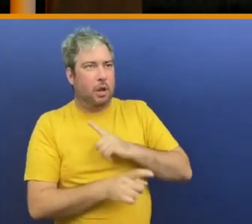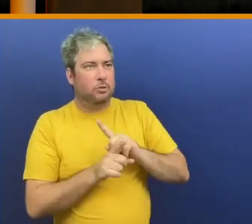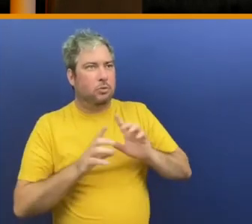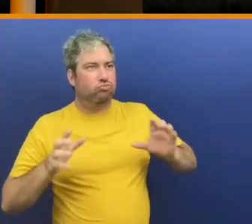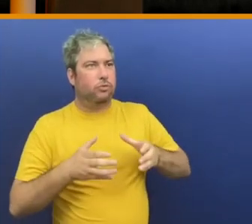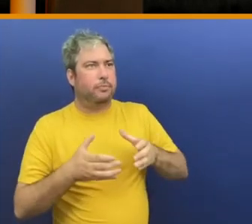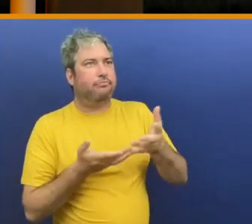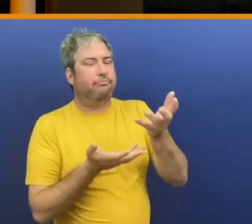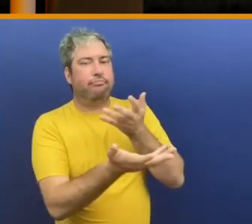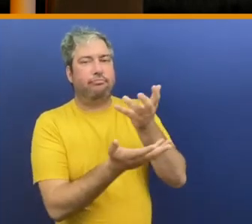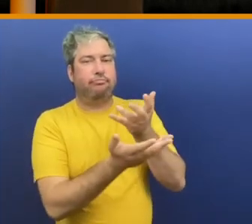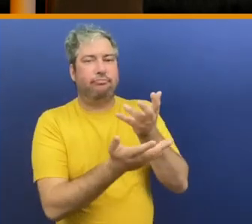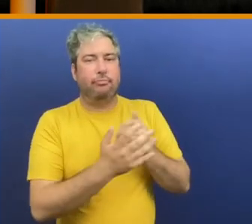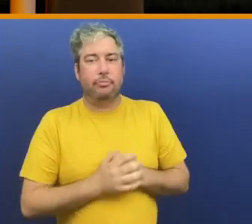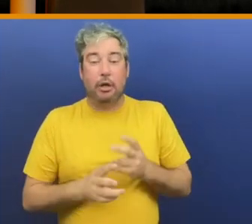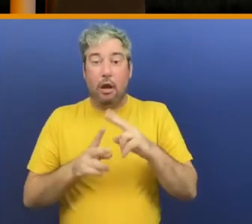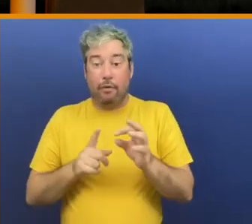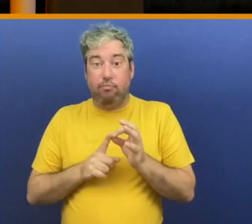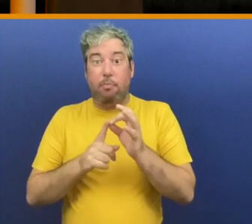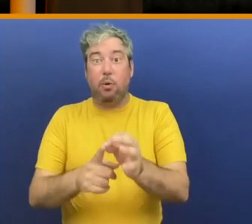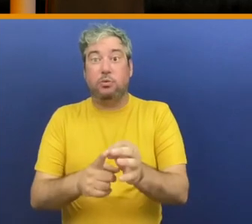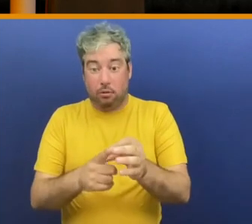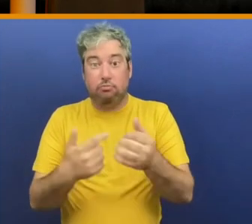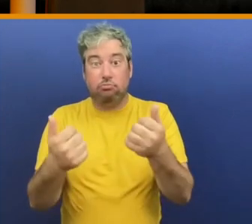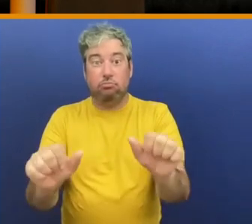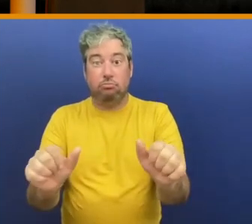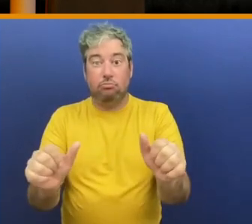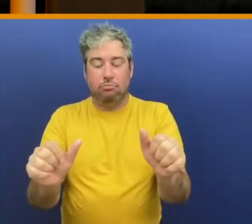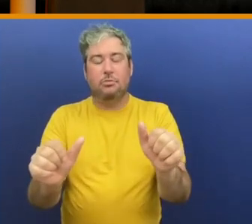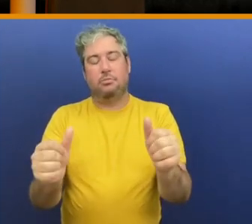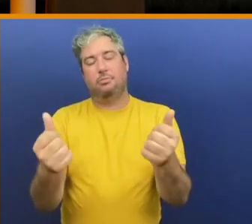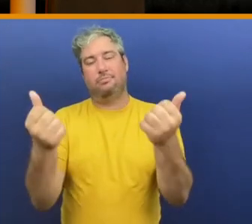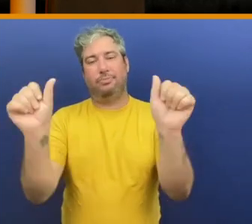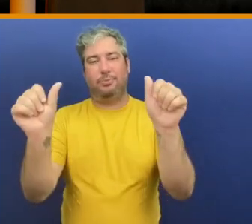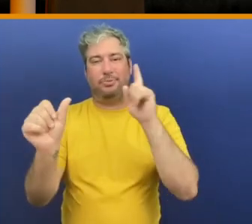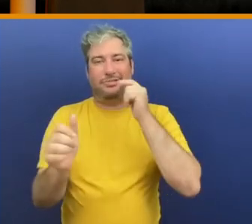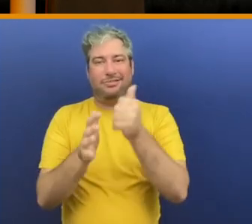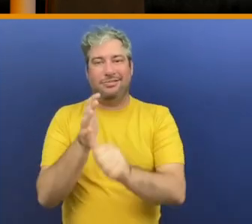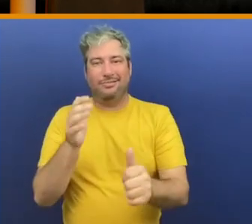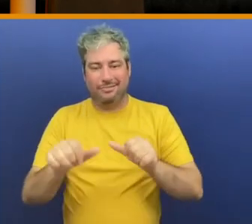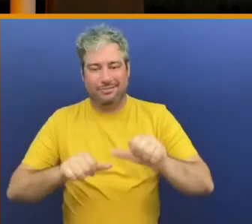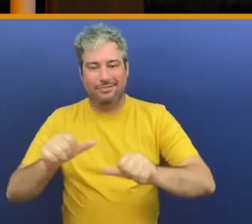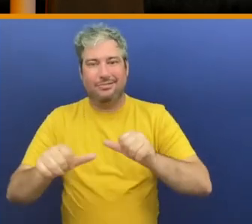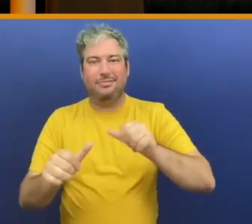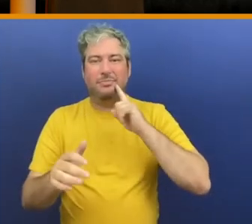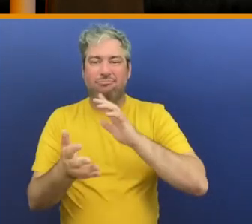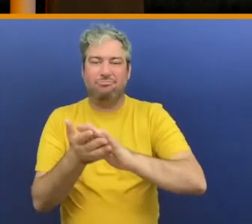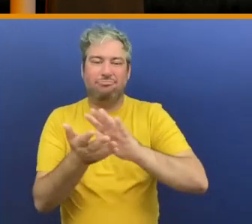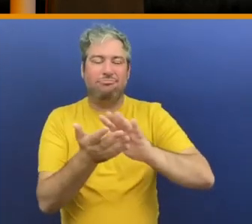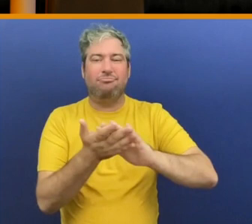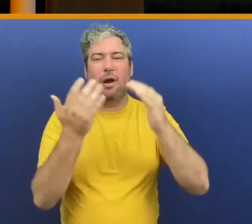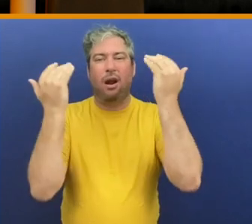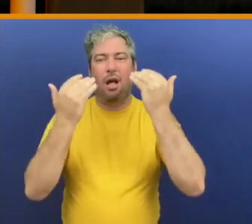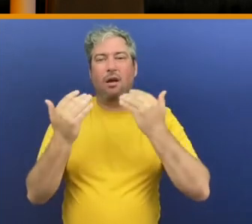the start of a process that will refine legal requirements in areas such as PAPIRA and retune